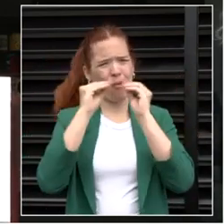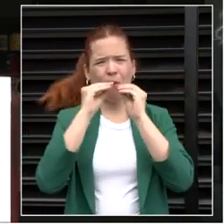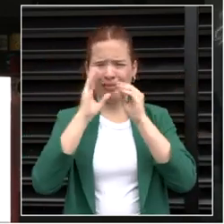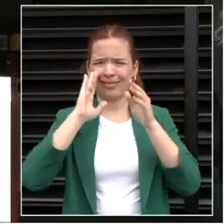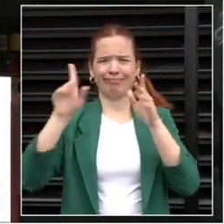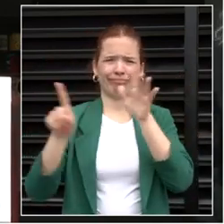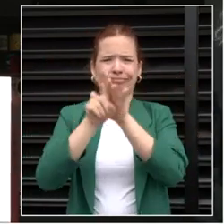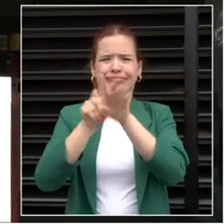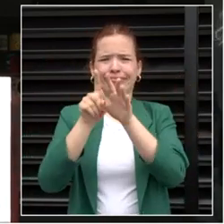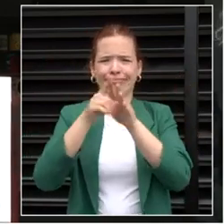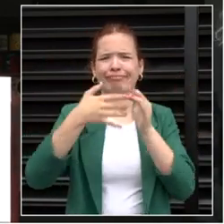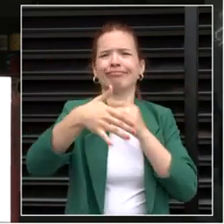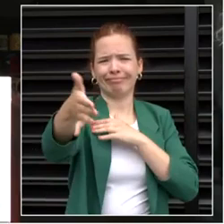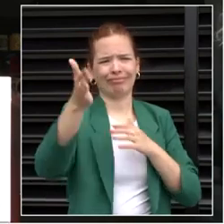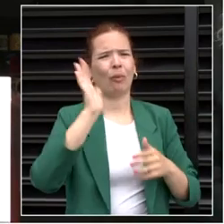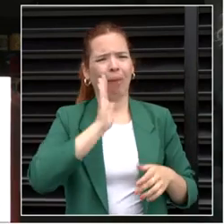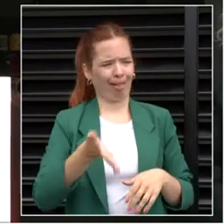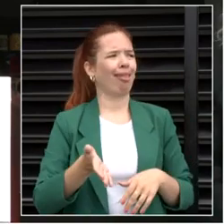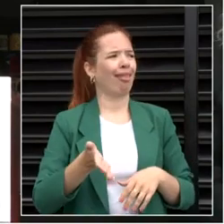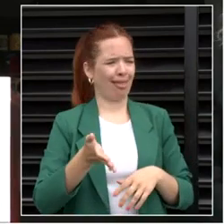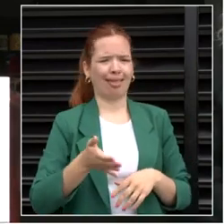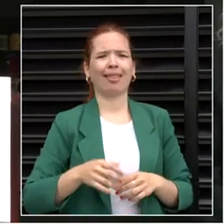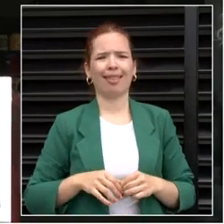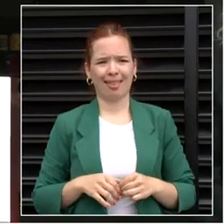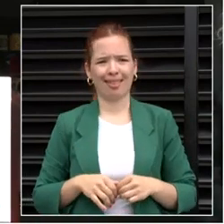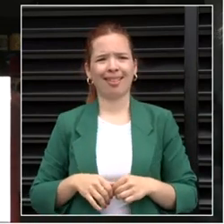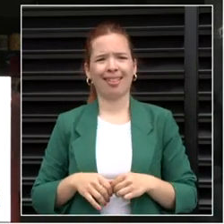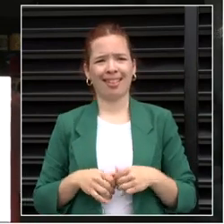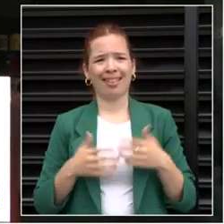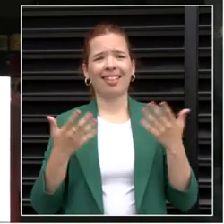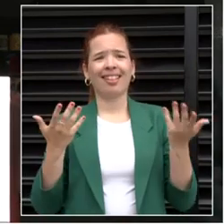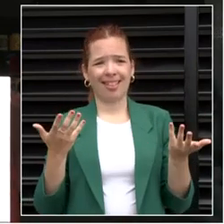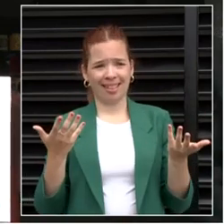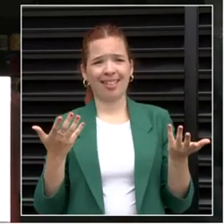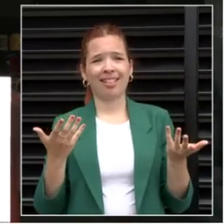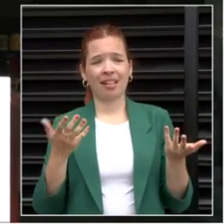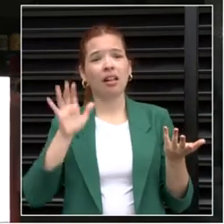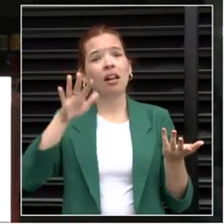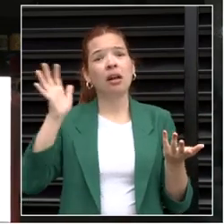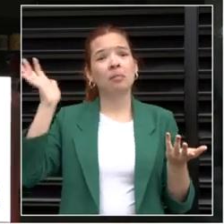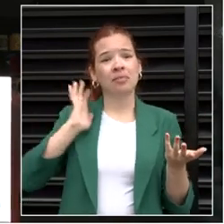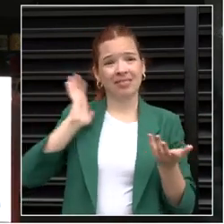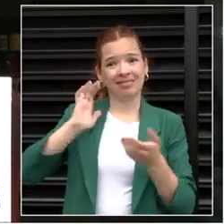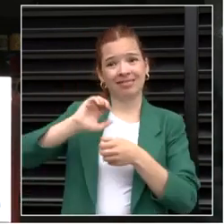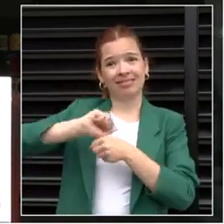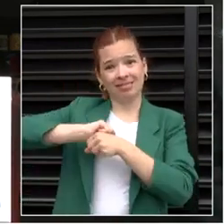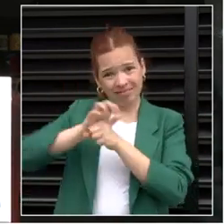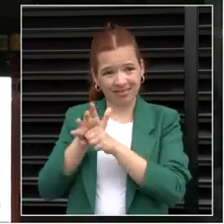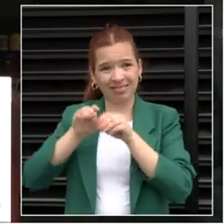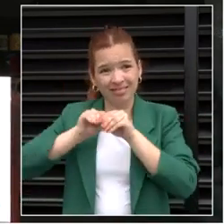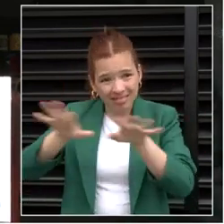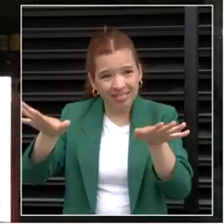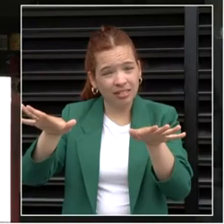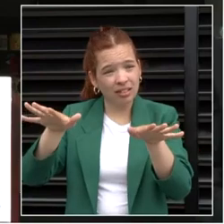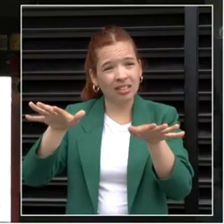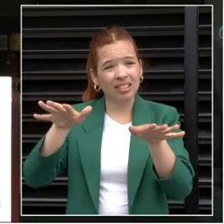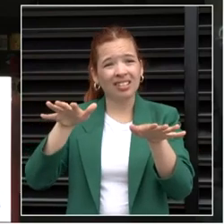fact that he hadn't given me his new phone number probably is a reason I didn't call him either. But no, I'll stick with I didn't want to bother